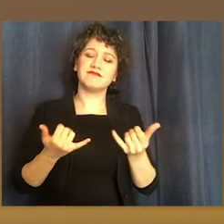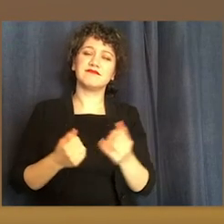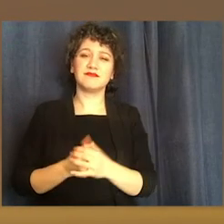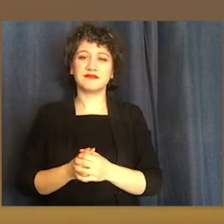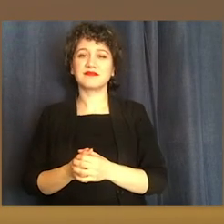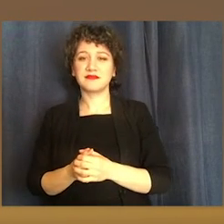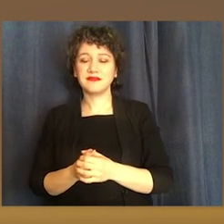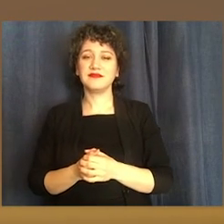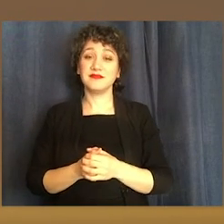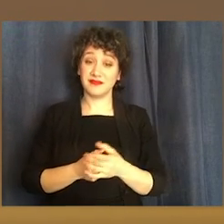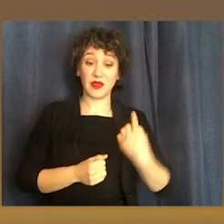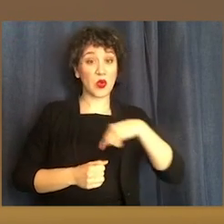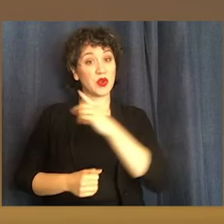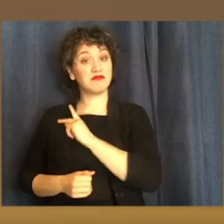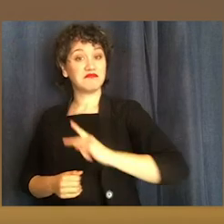a crown